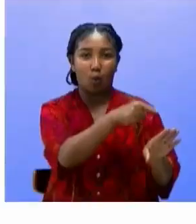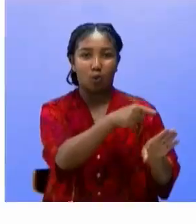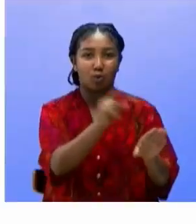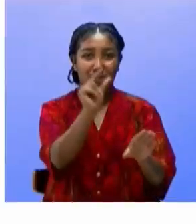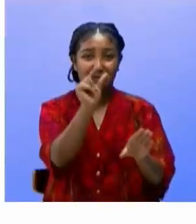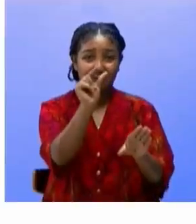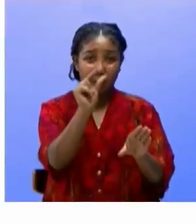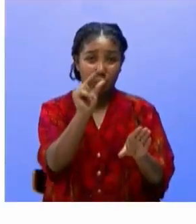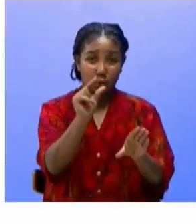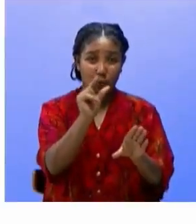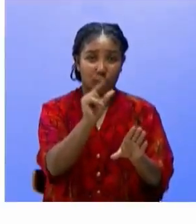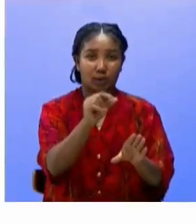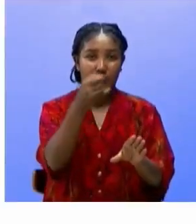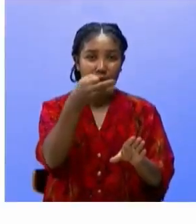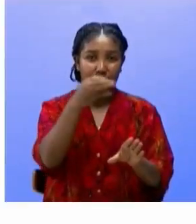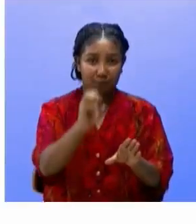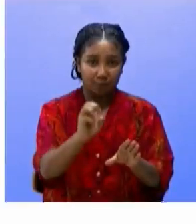Few